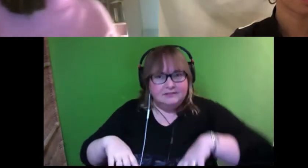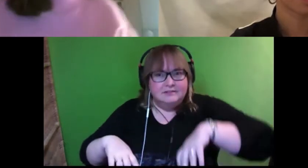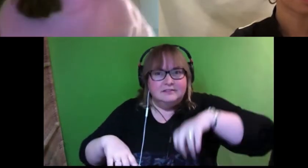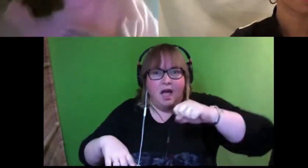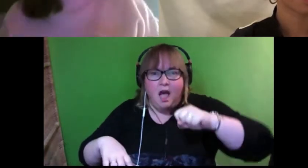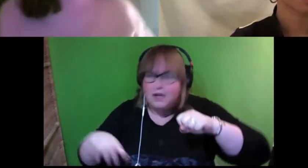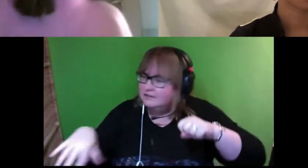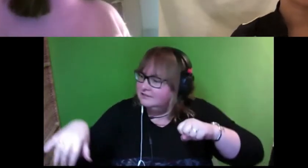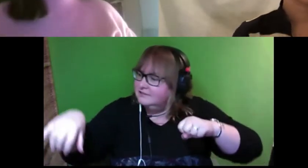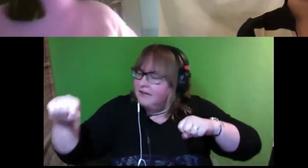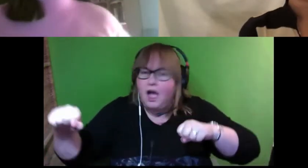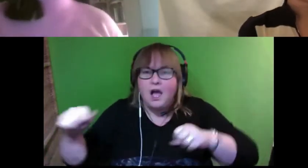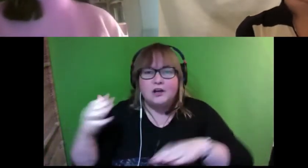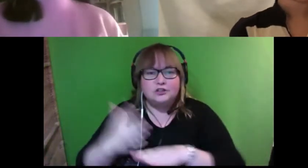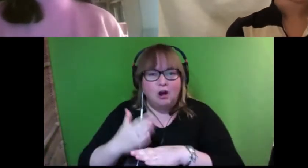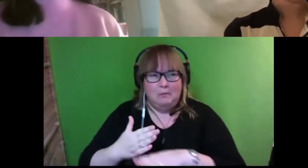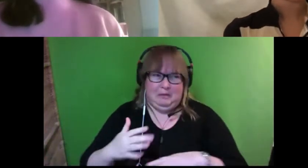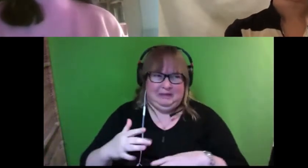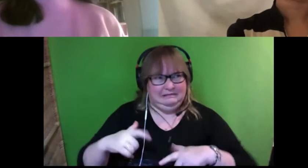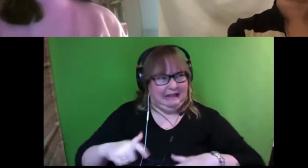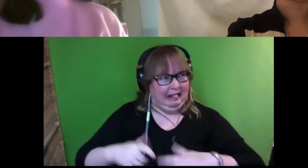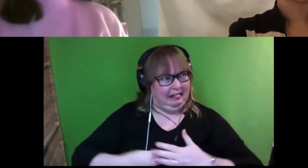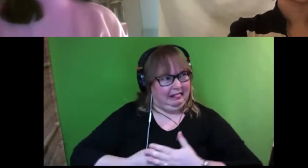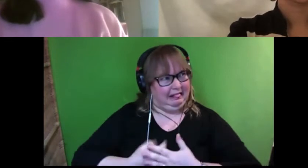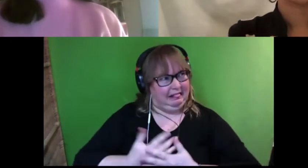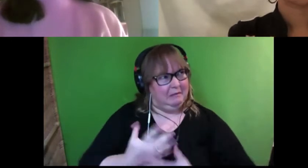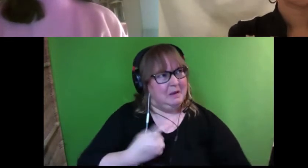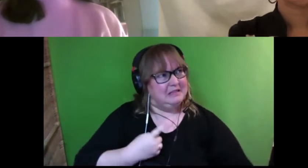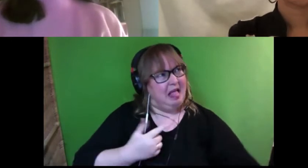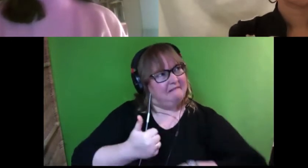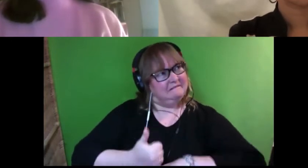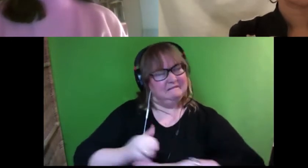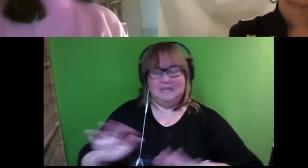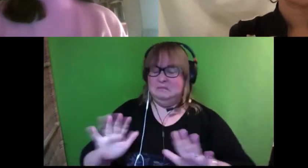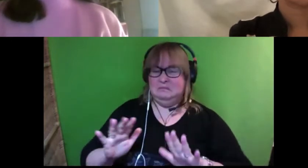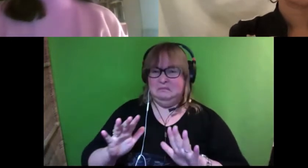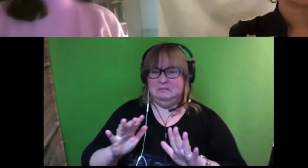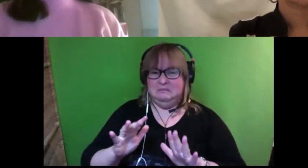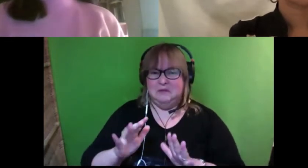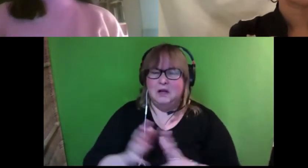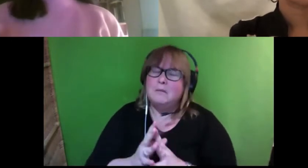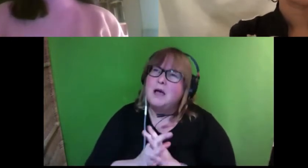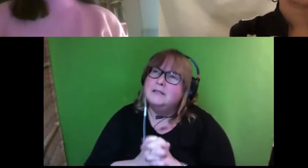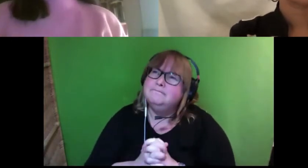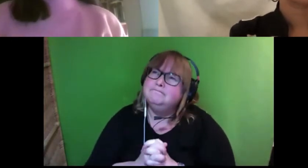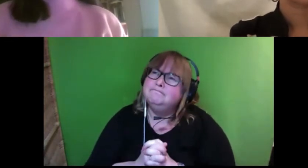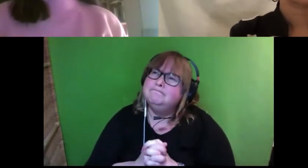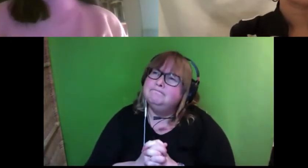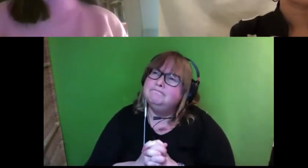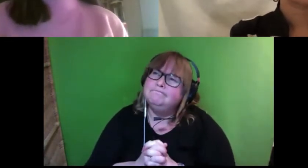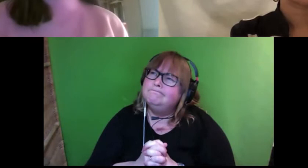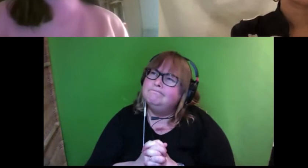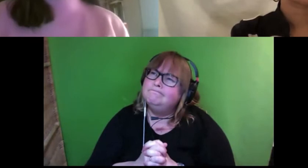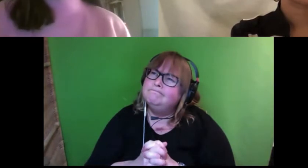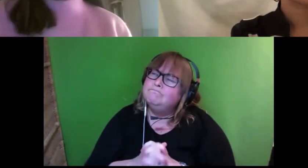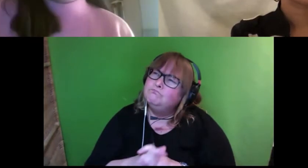feel emerging, but you know, I could ask more